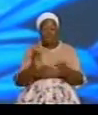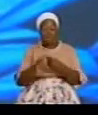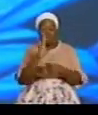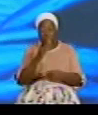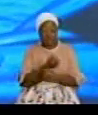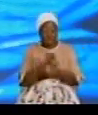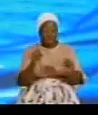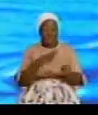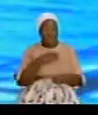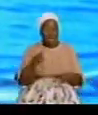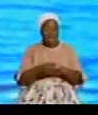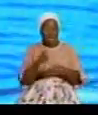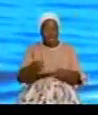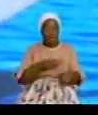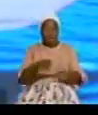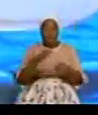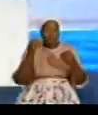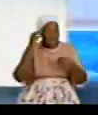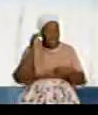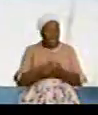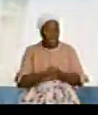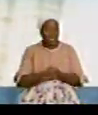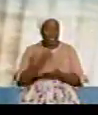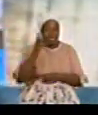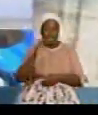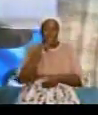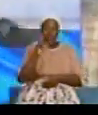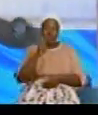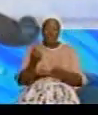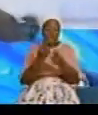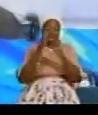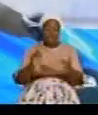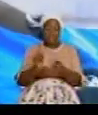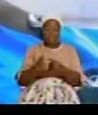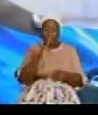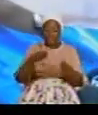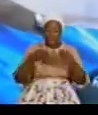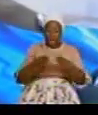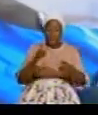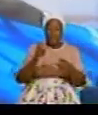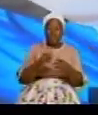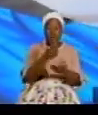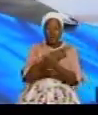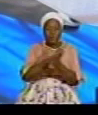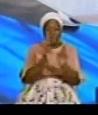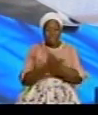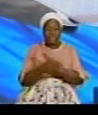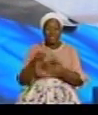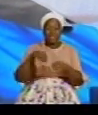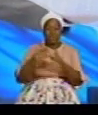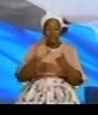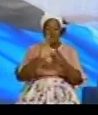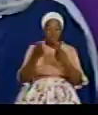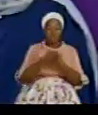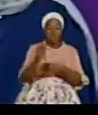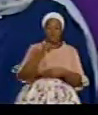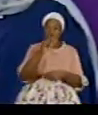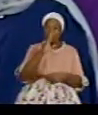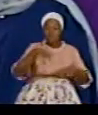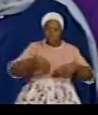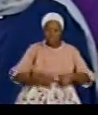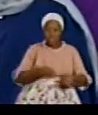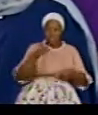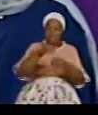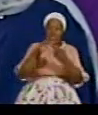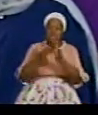one sinner to lead to repentance in your community, you will not be tired in Jesus' name.